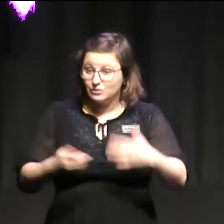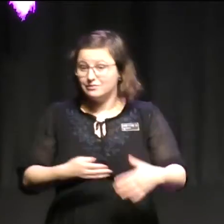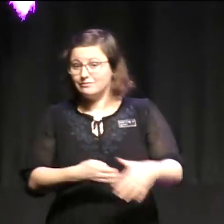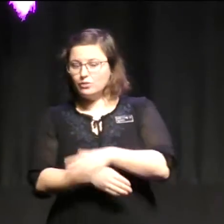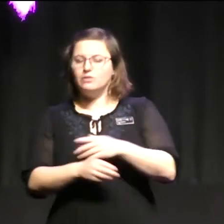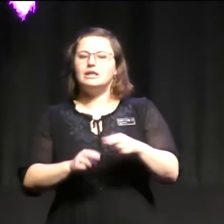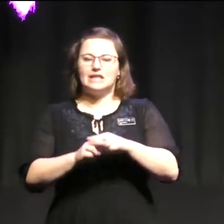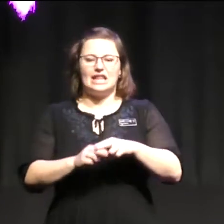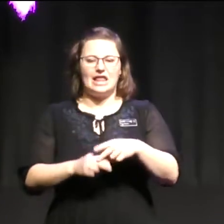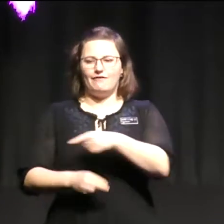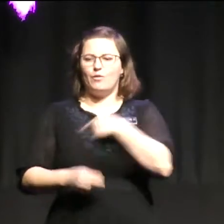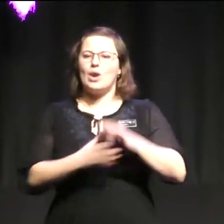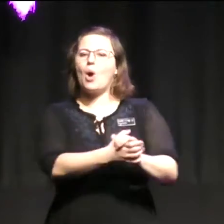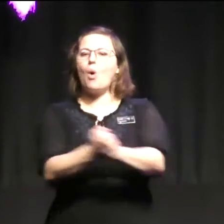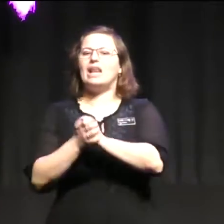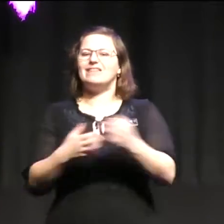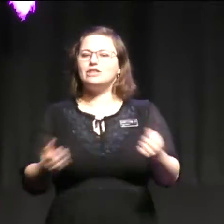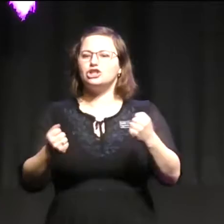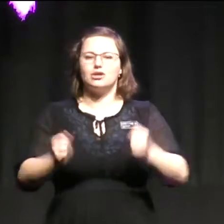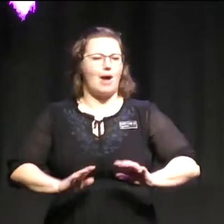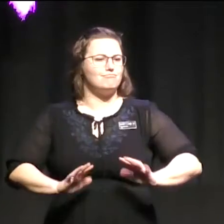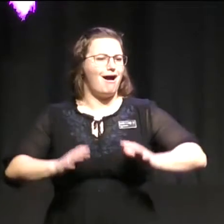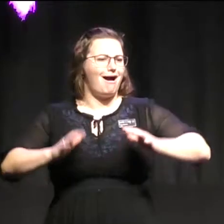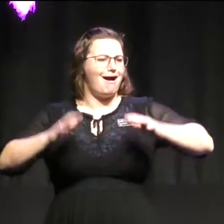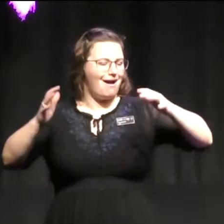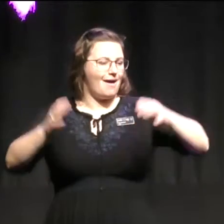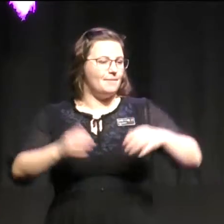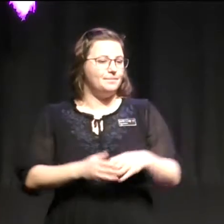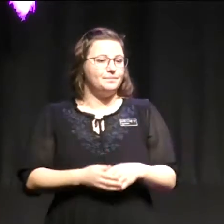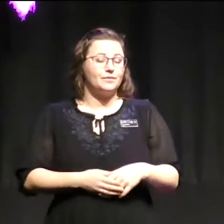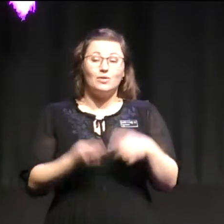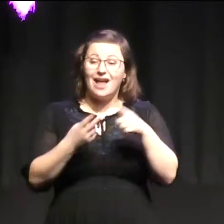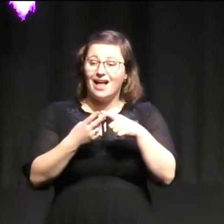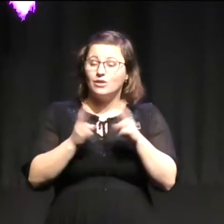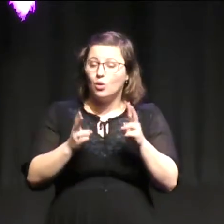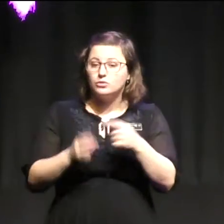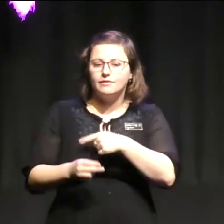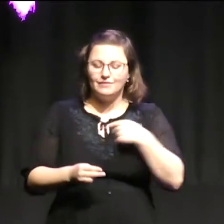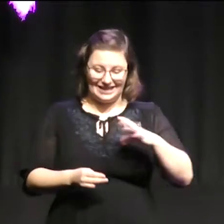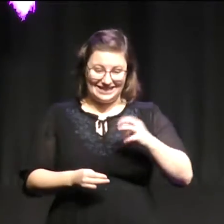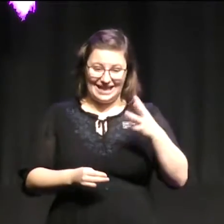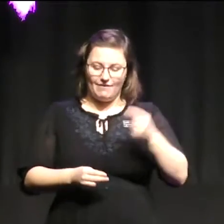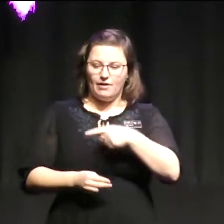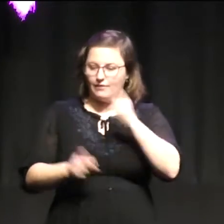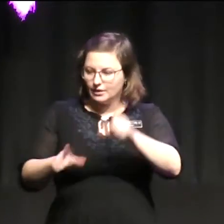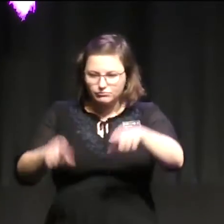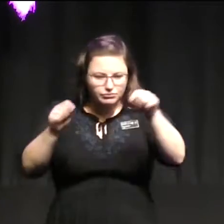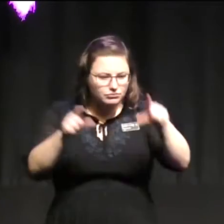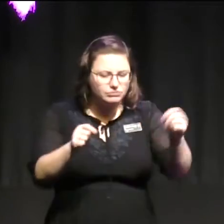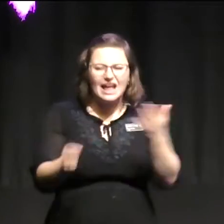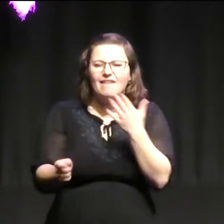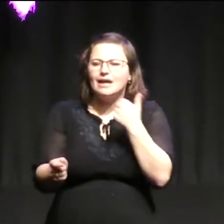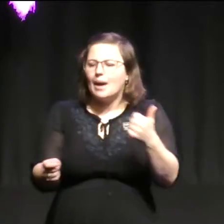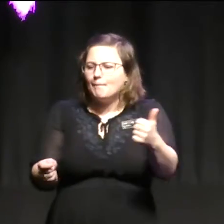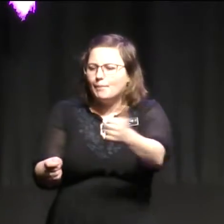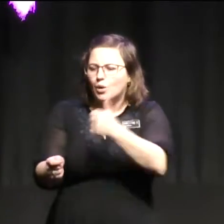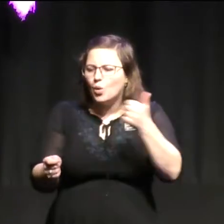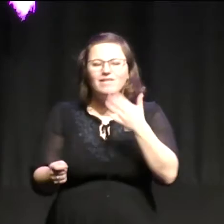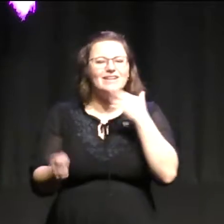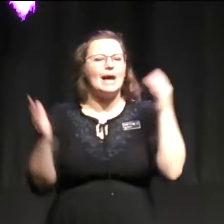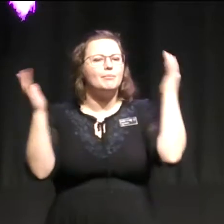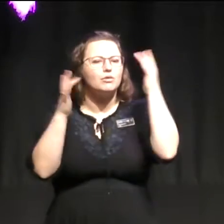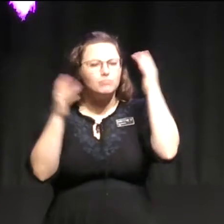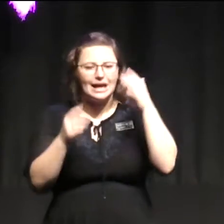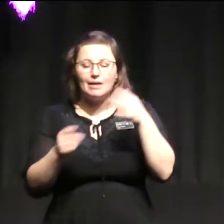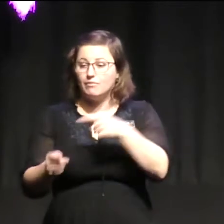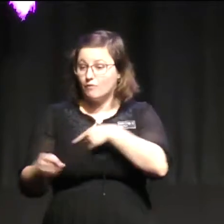their collective strength. The second approach that SEWA has taken is that we identify what are the needs or the issues